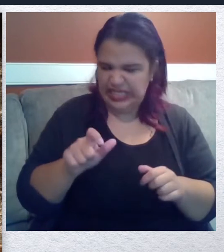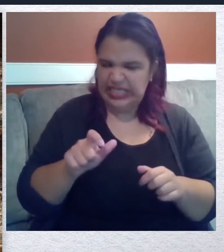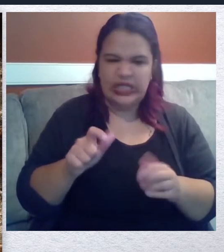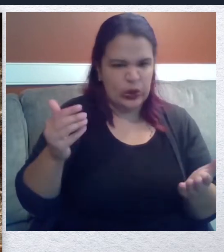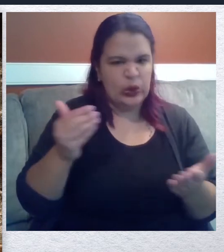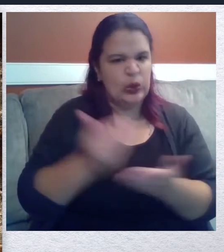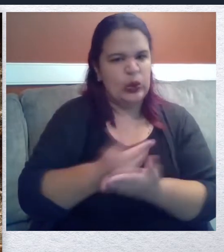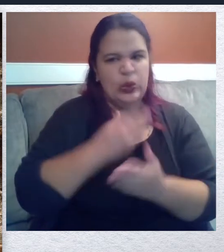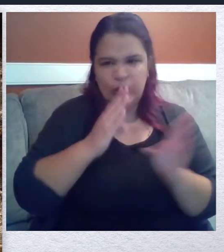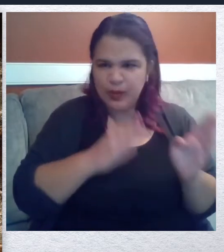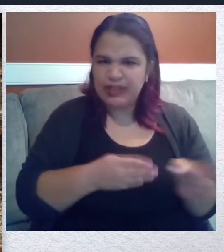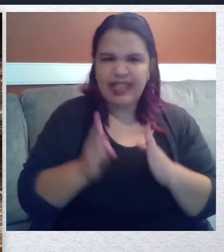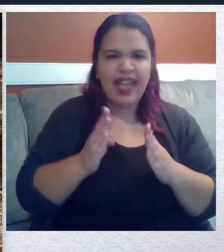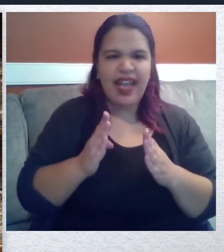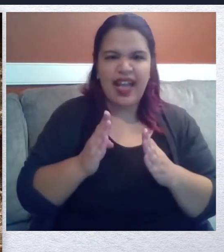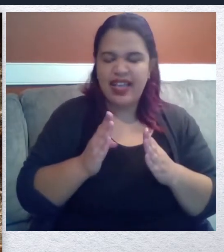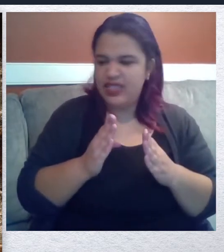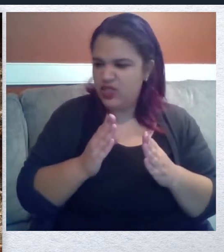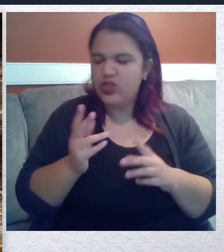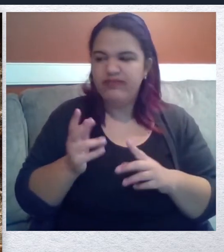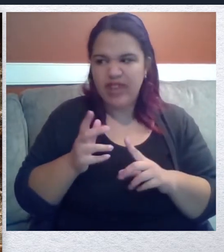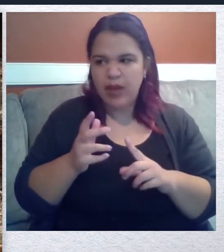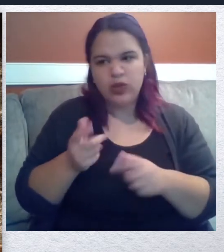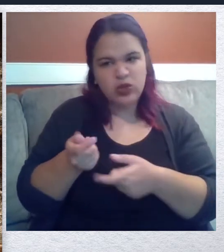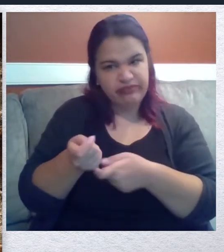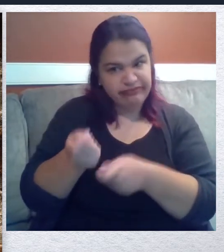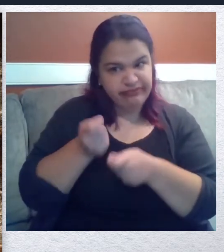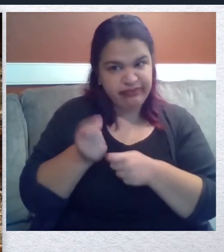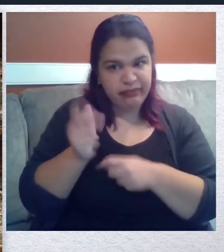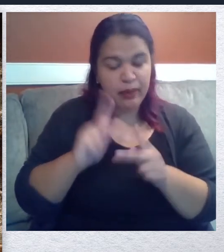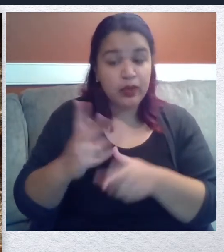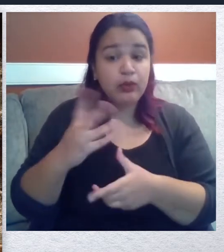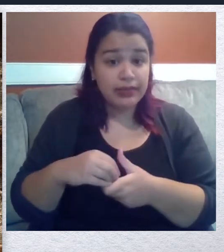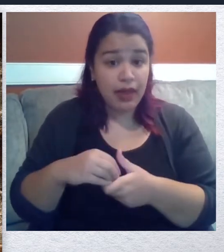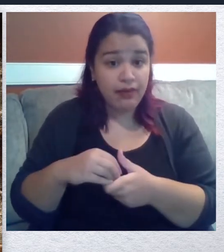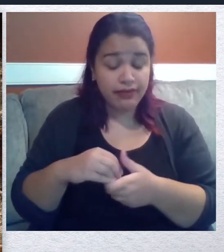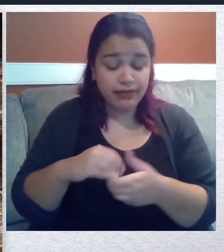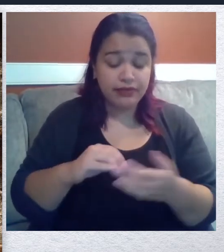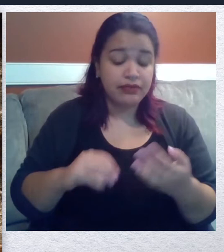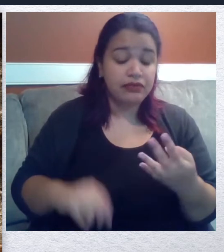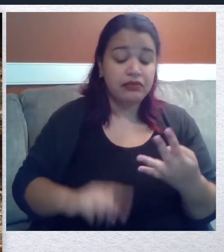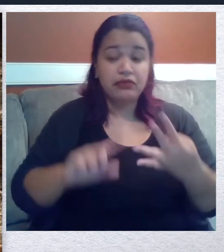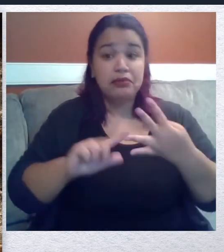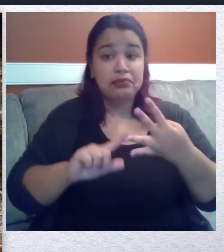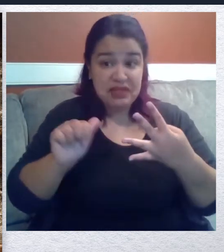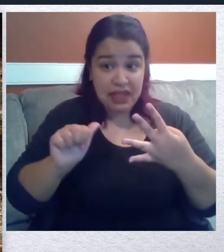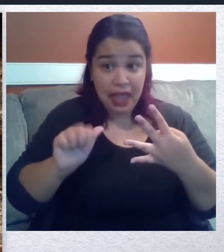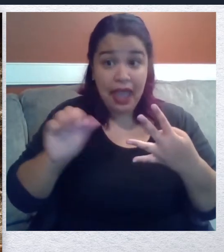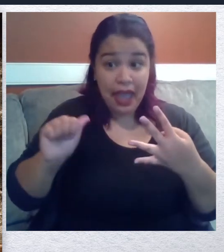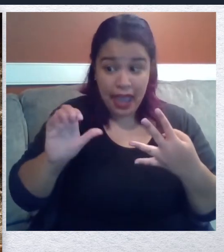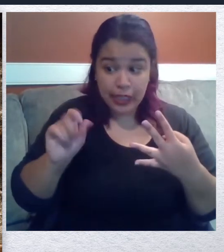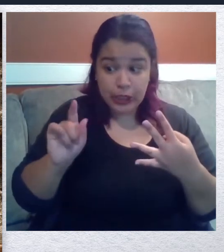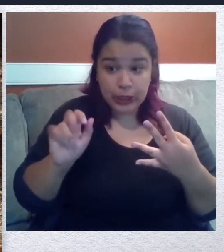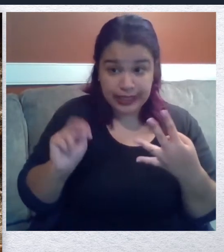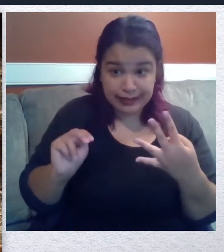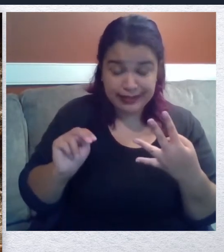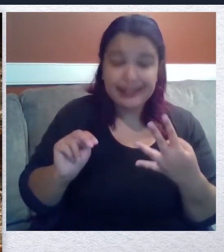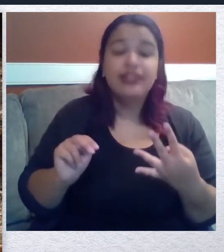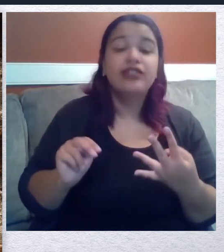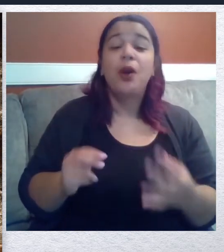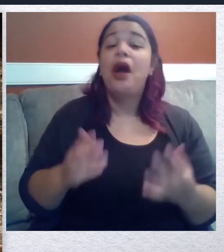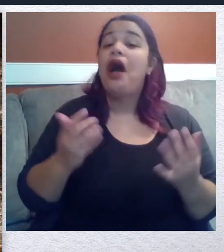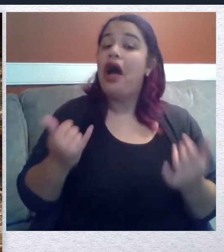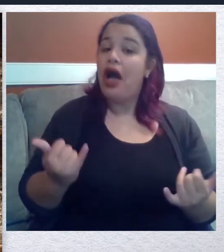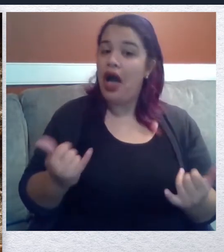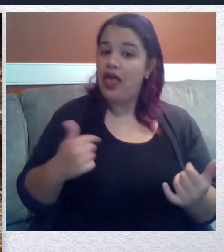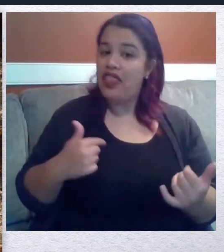increase participation." For action, the candidate might answer, "I facilitated an on-the-spot